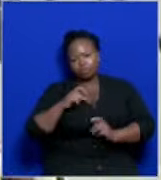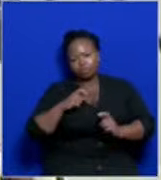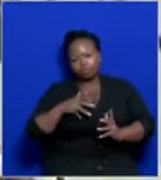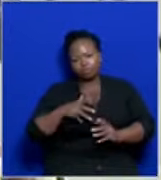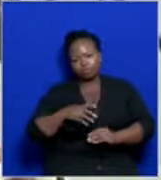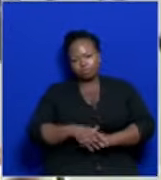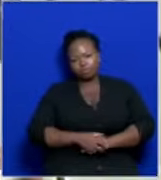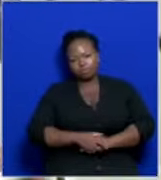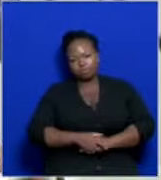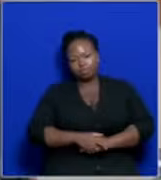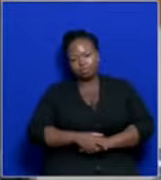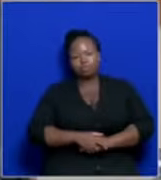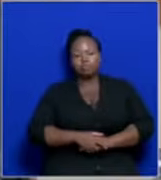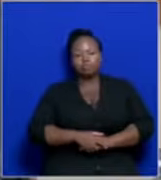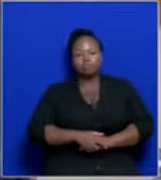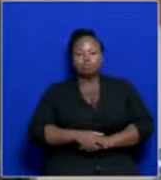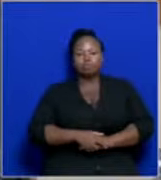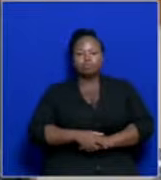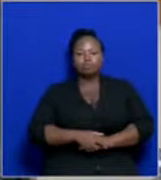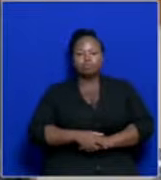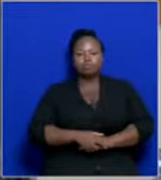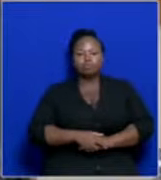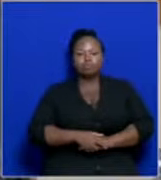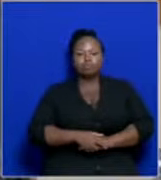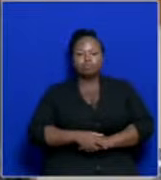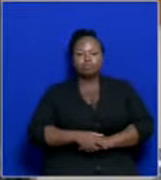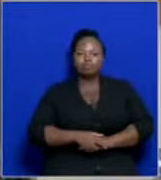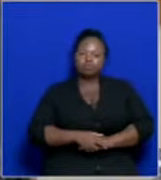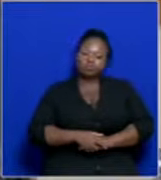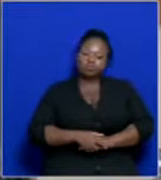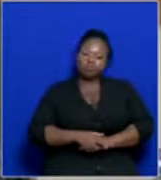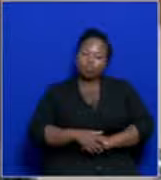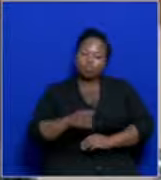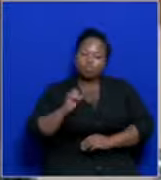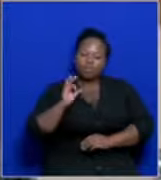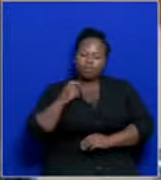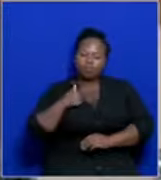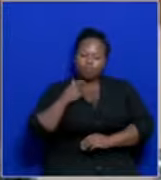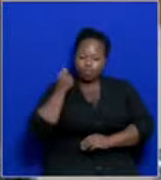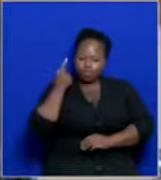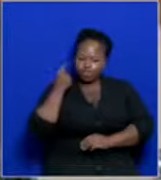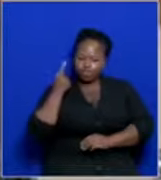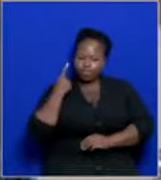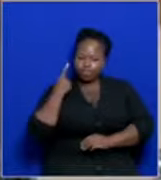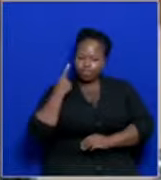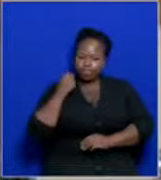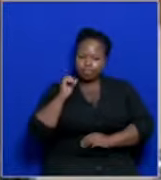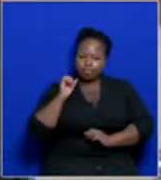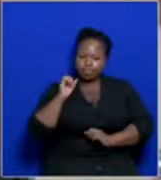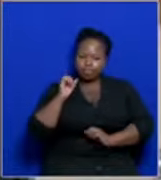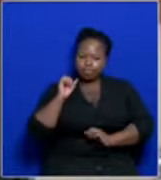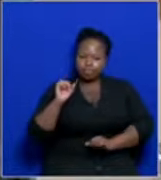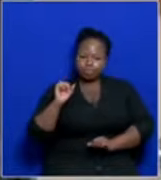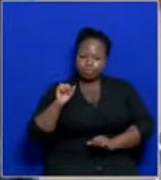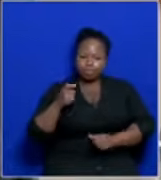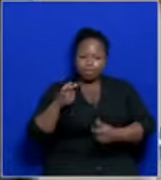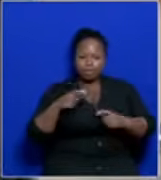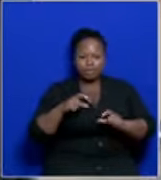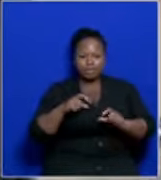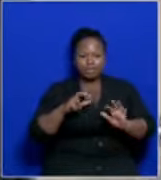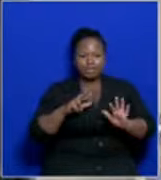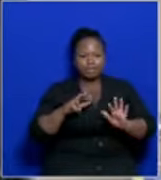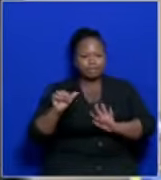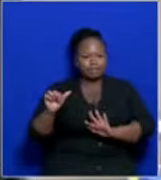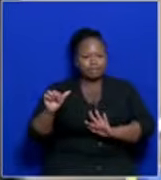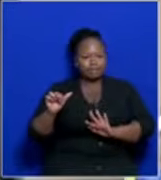Now, if I understand your paragraph 86, you